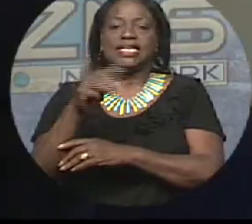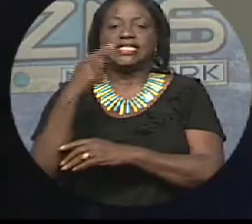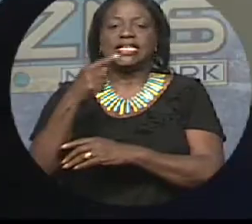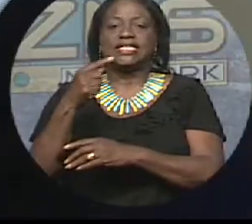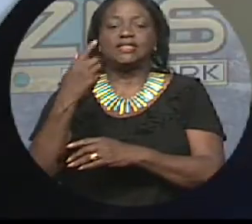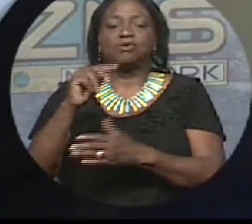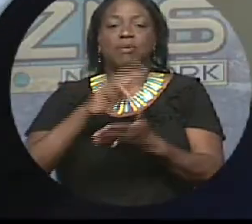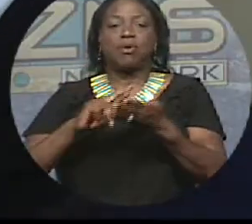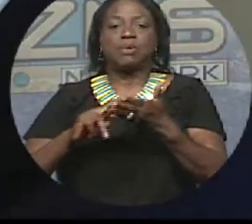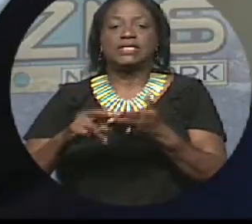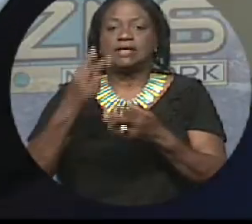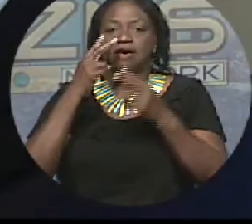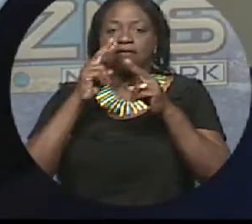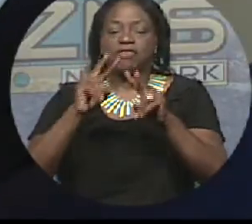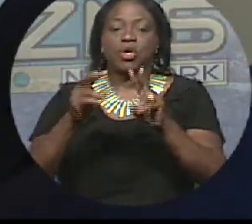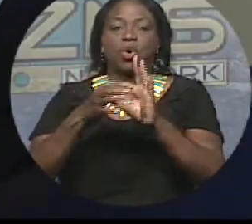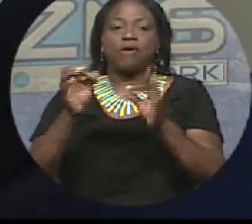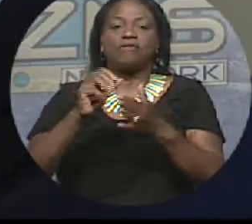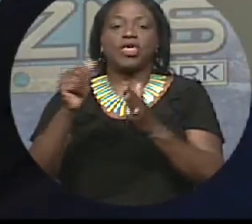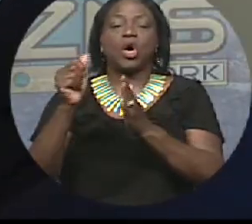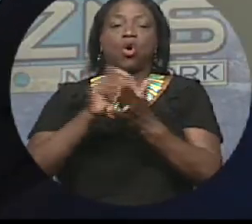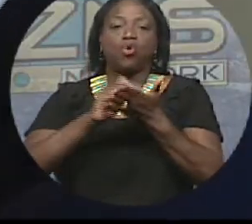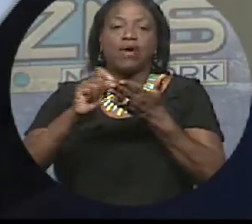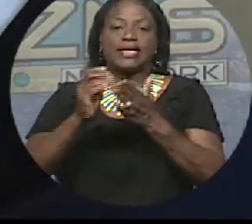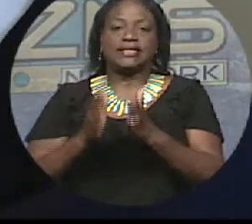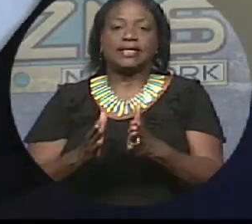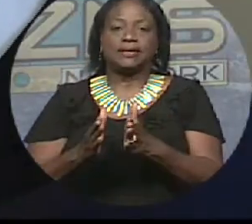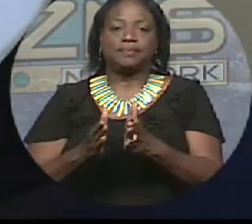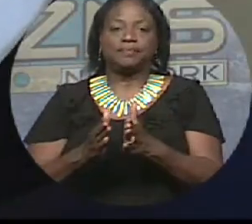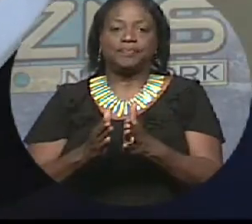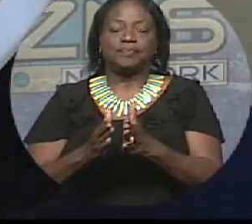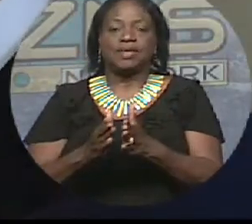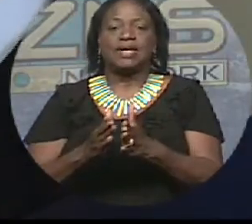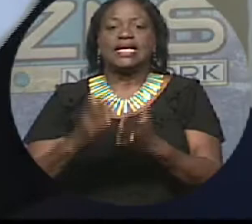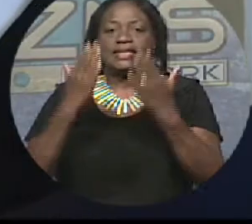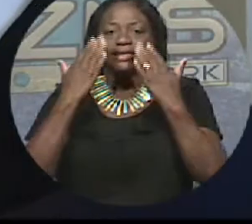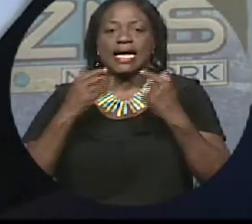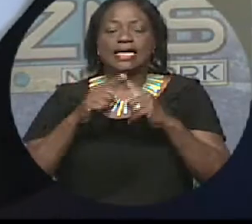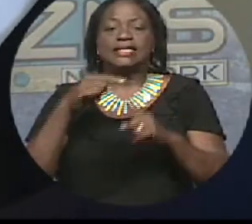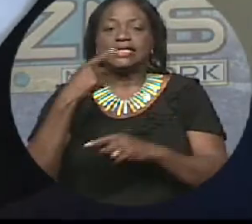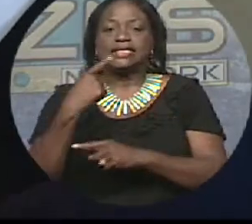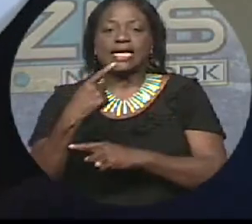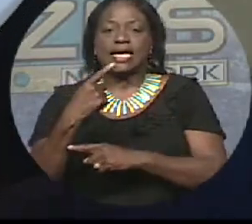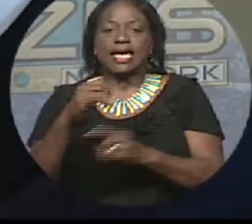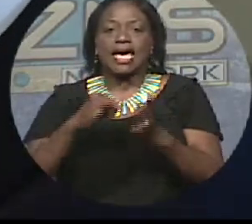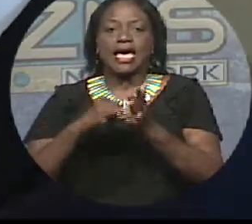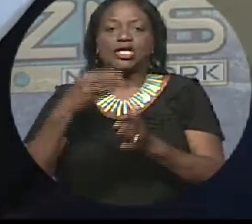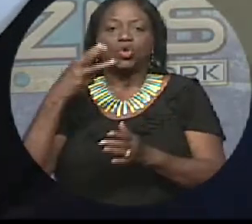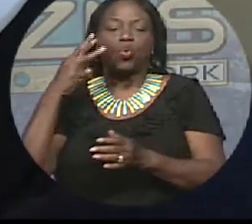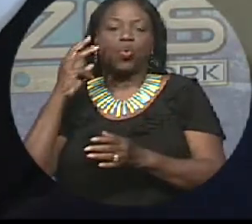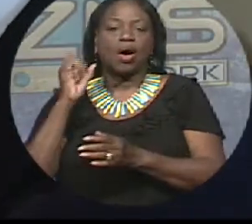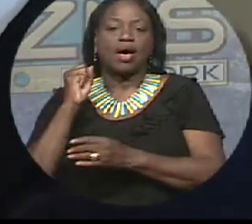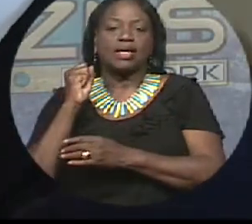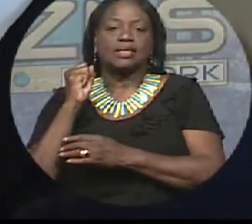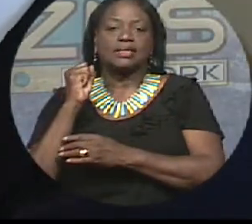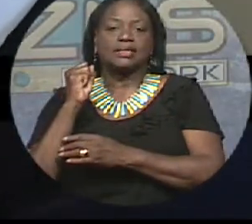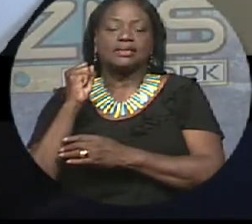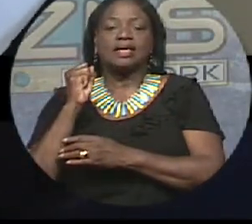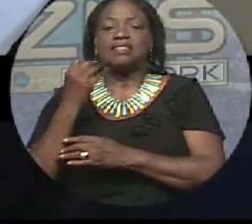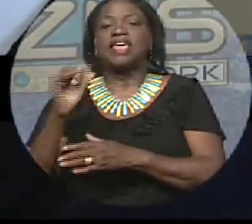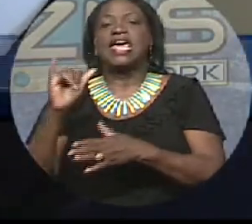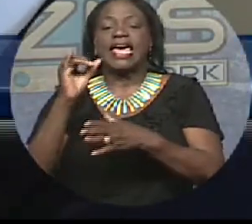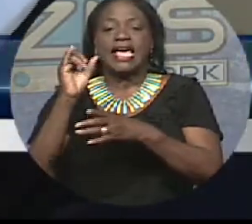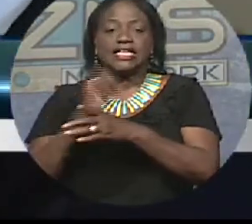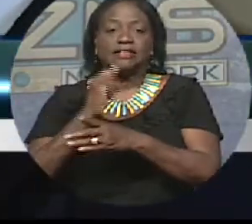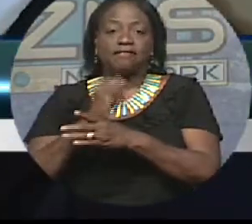author. And that view was jaundiced, and sadly to say, it was really, they interfered where they